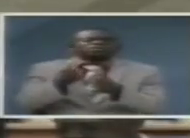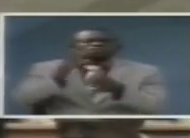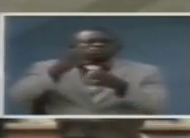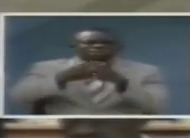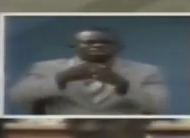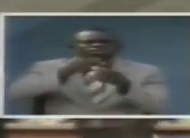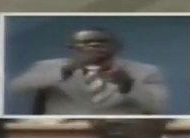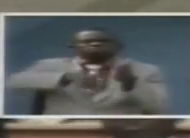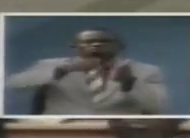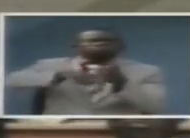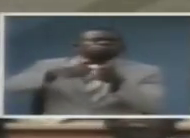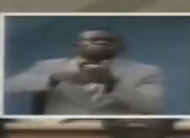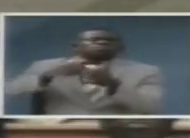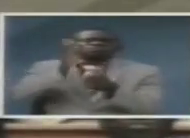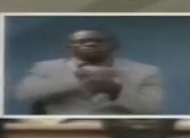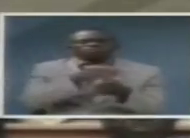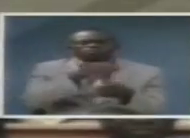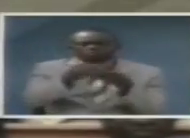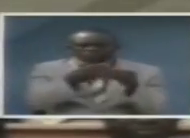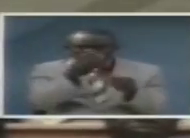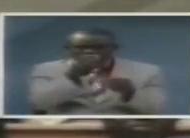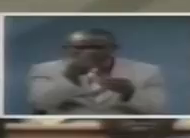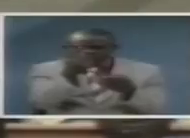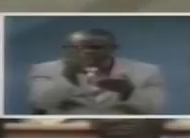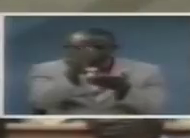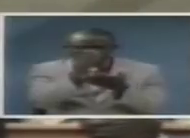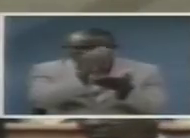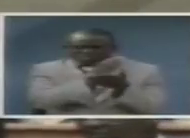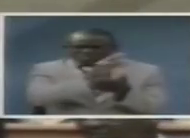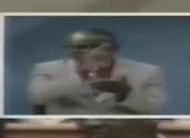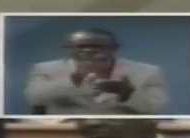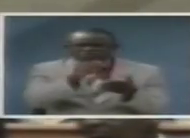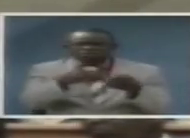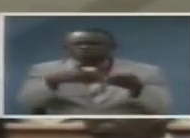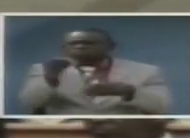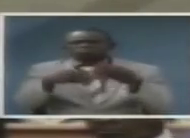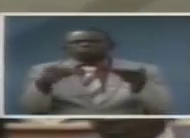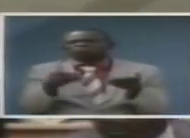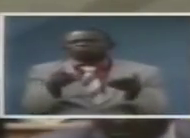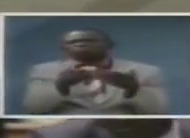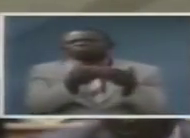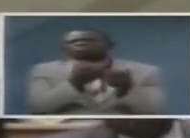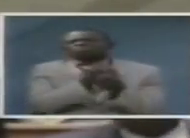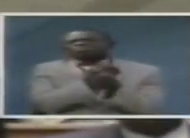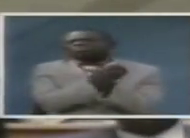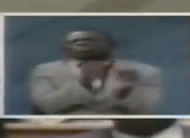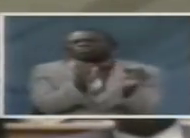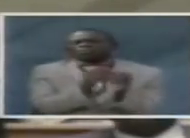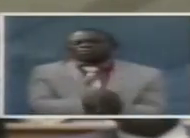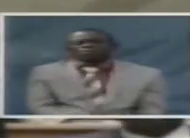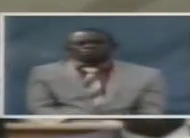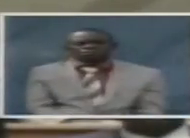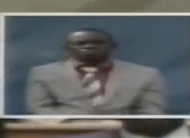resulting in a saving of $1 billion. Mr. Speaker, in